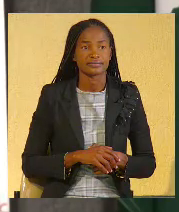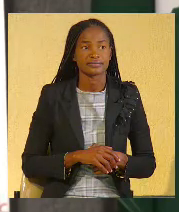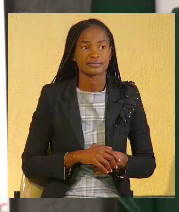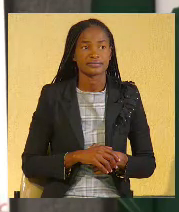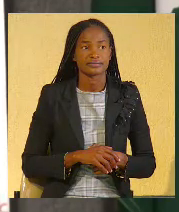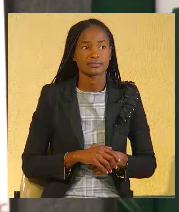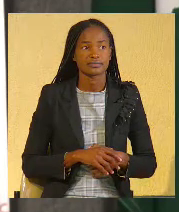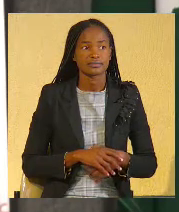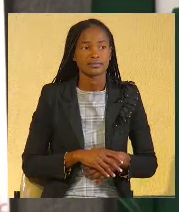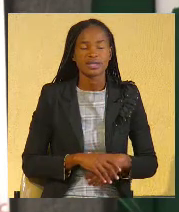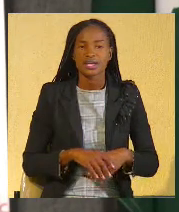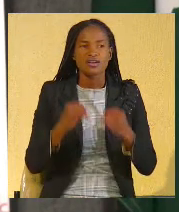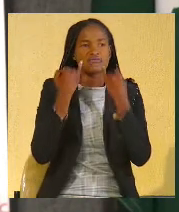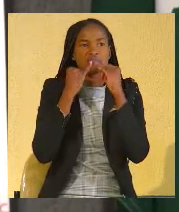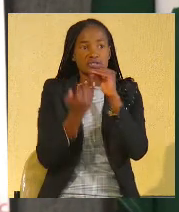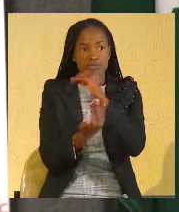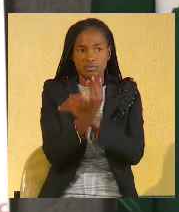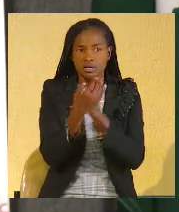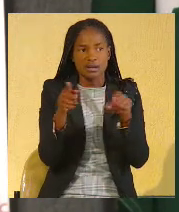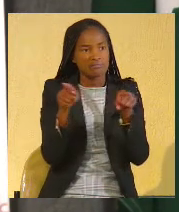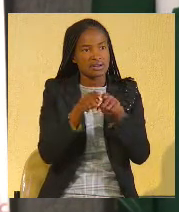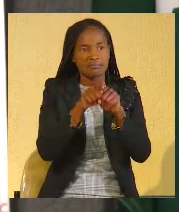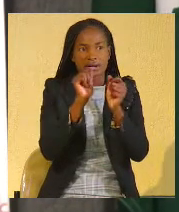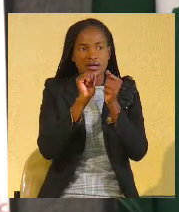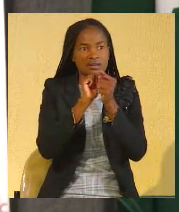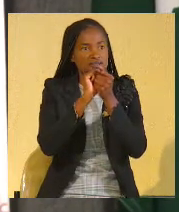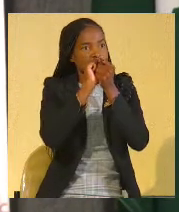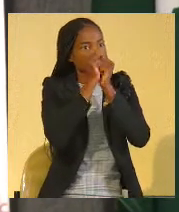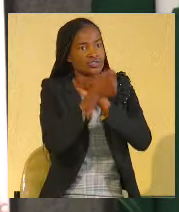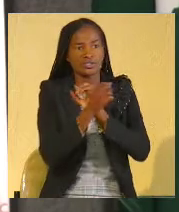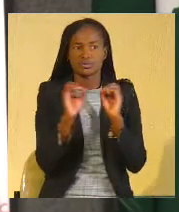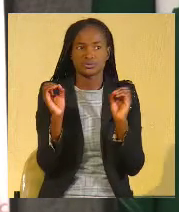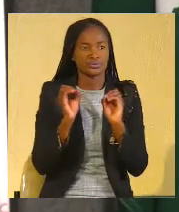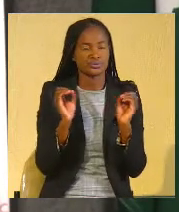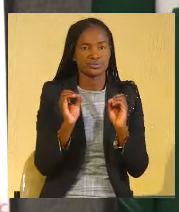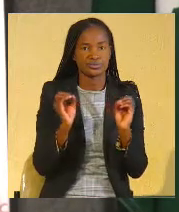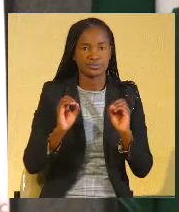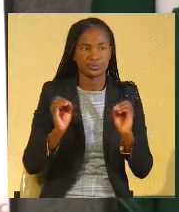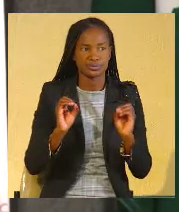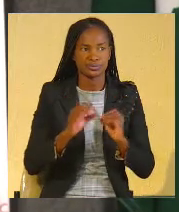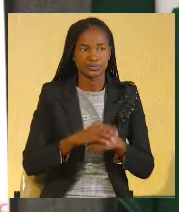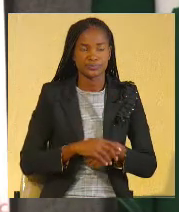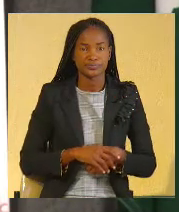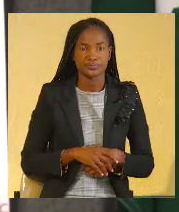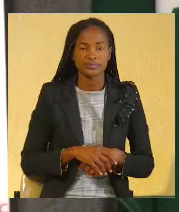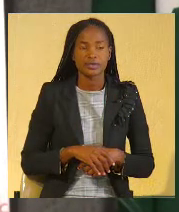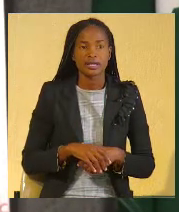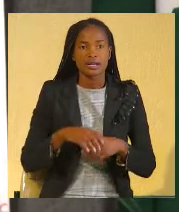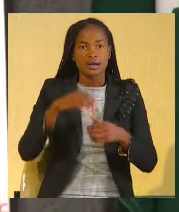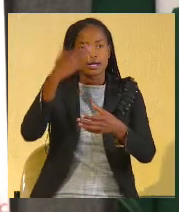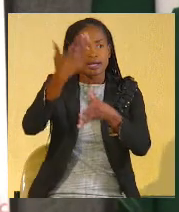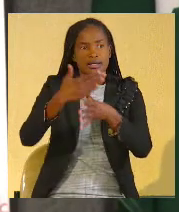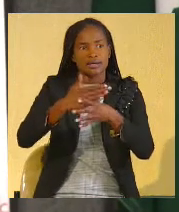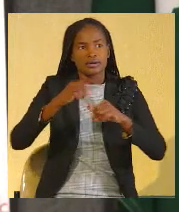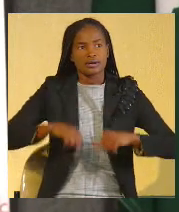changes in the update with regards to new development in the health sector as